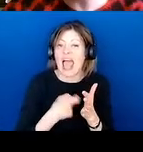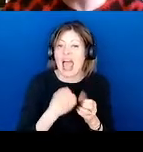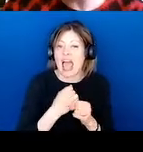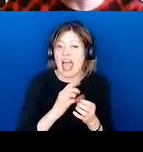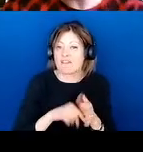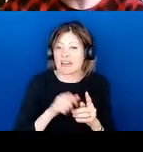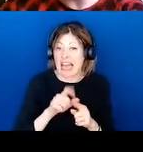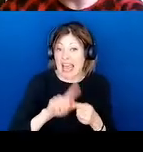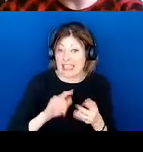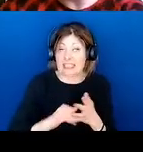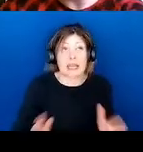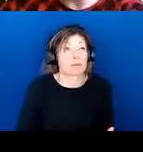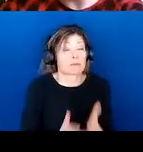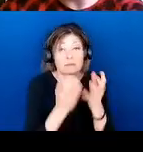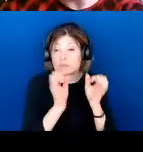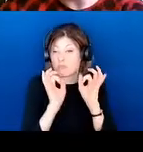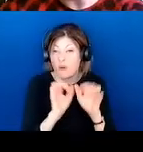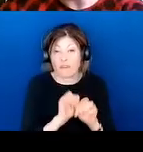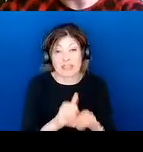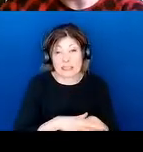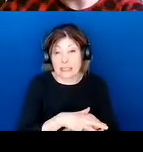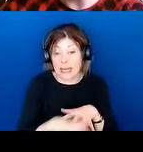old.